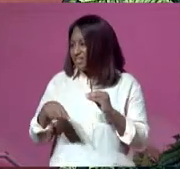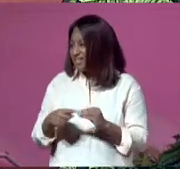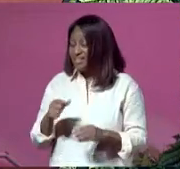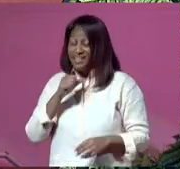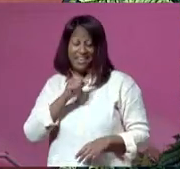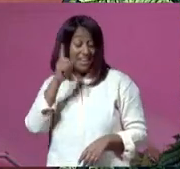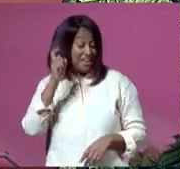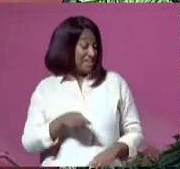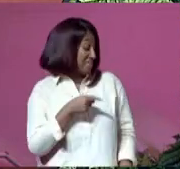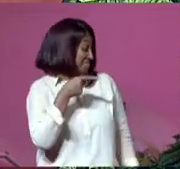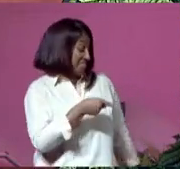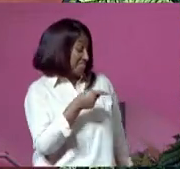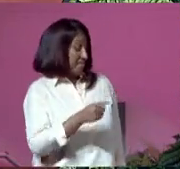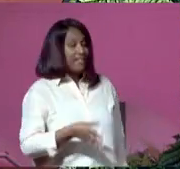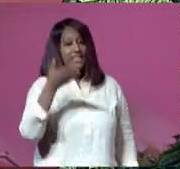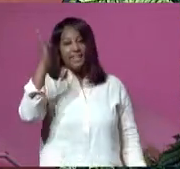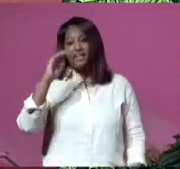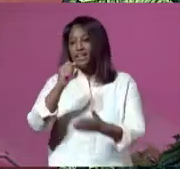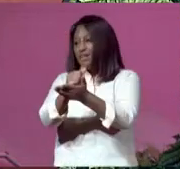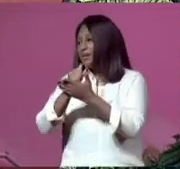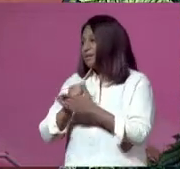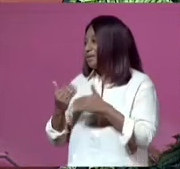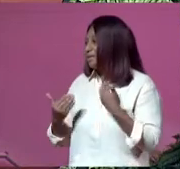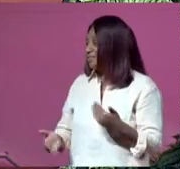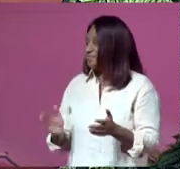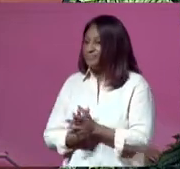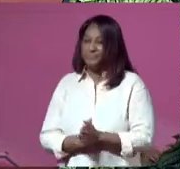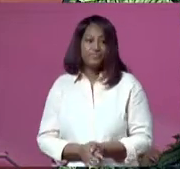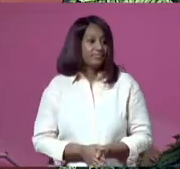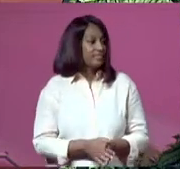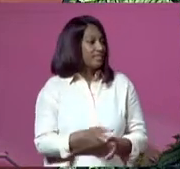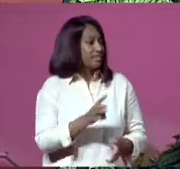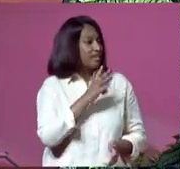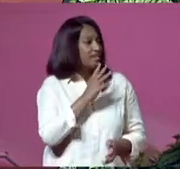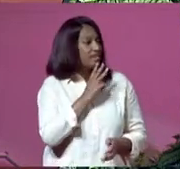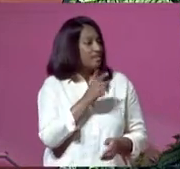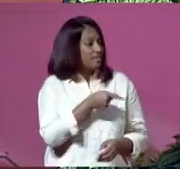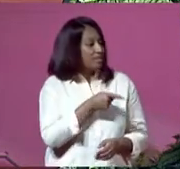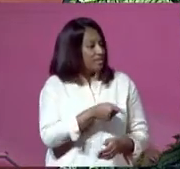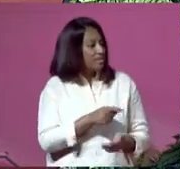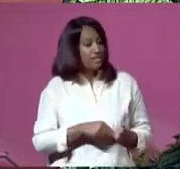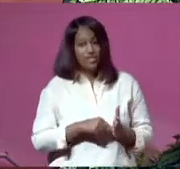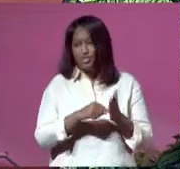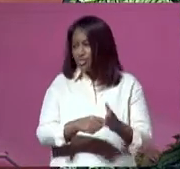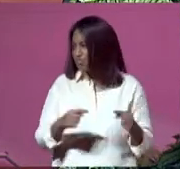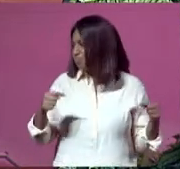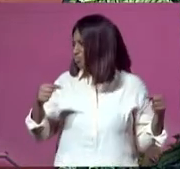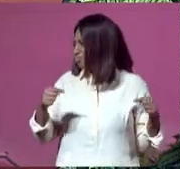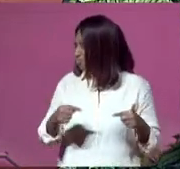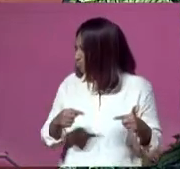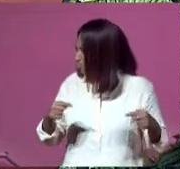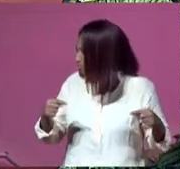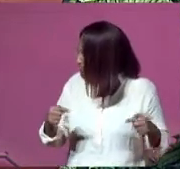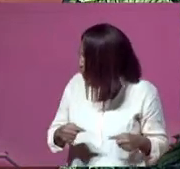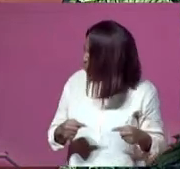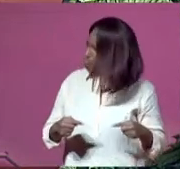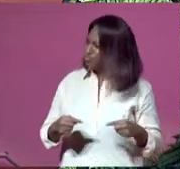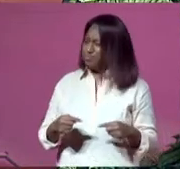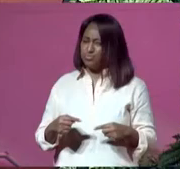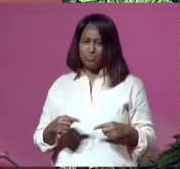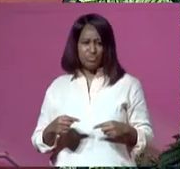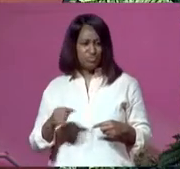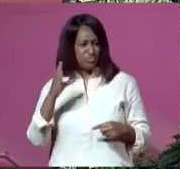be needing this anymore. God help me. The water pot was symbolic of her pain, symbolic of her